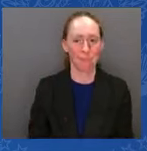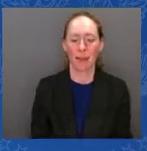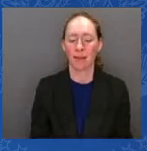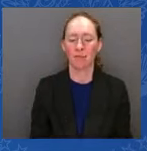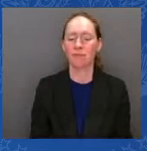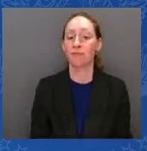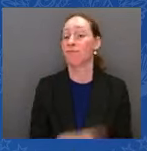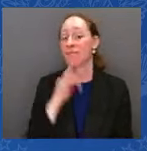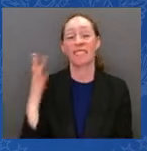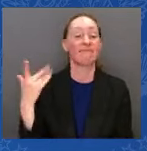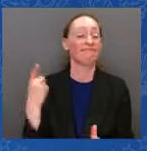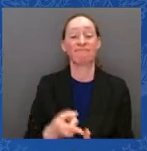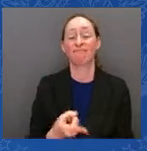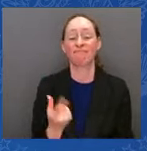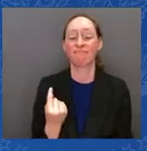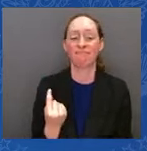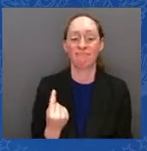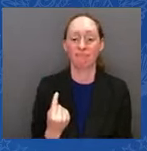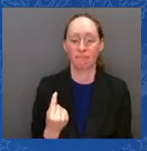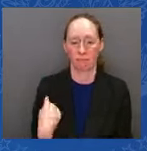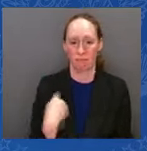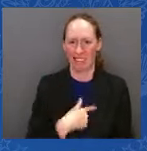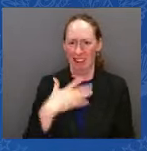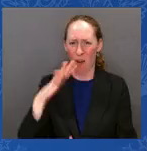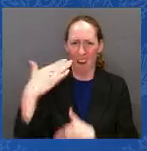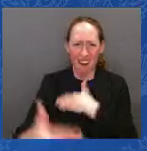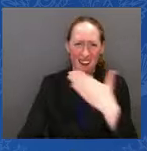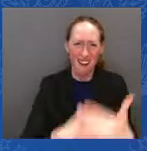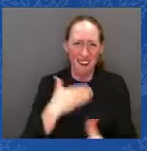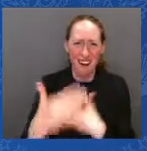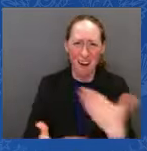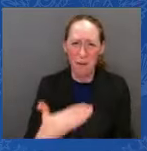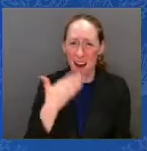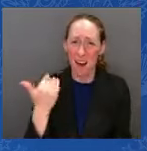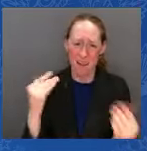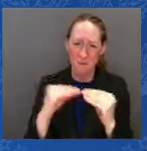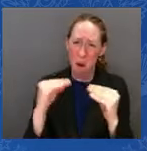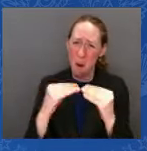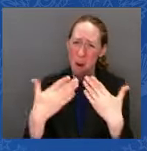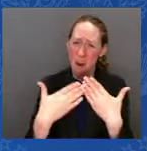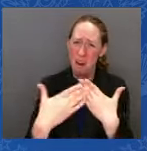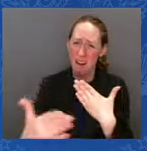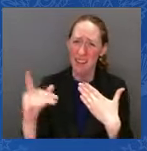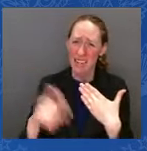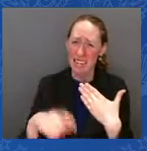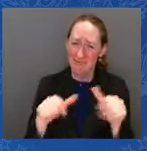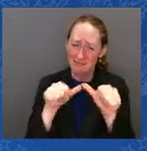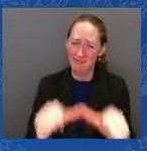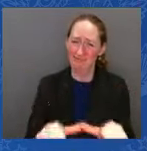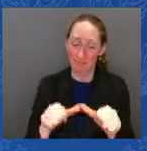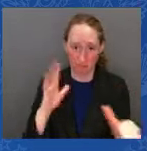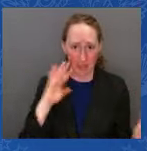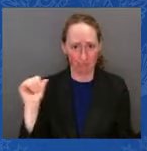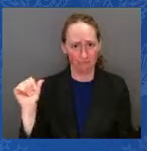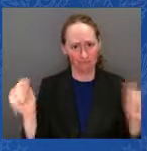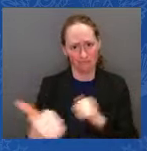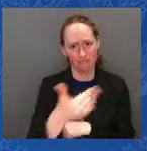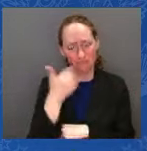so much progress, but there's so much more to do. We're on the cusp of a major change. We're creating jobs again.